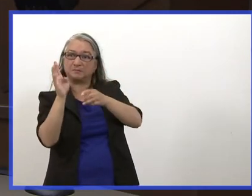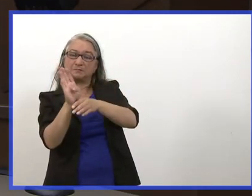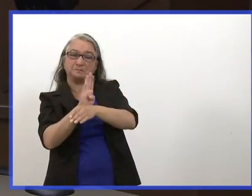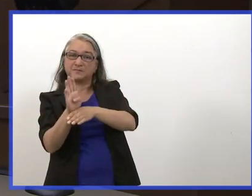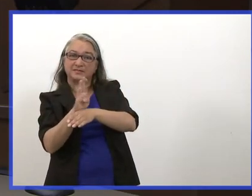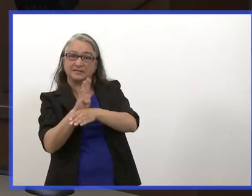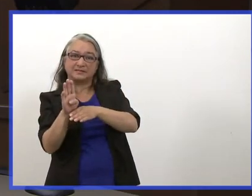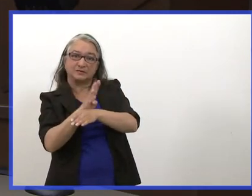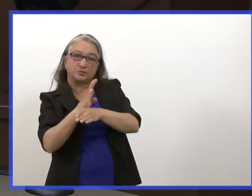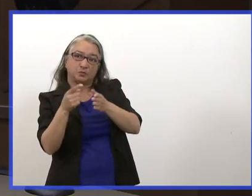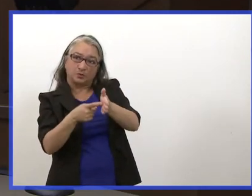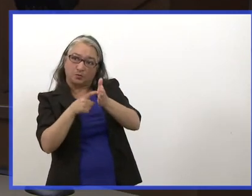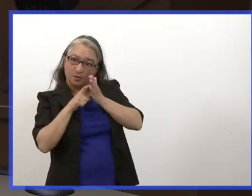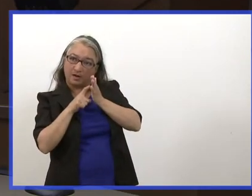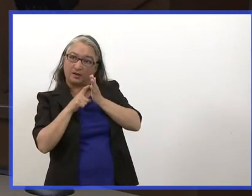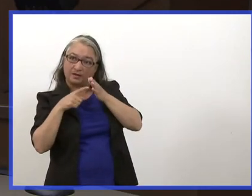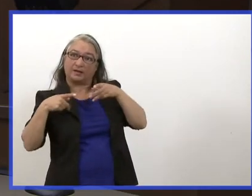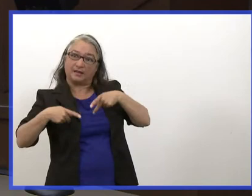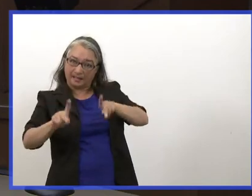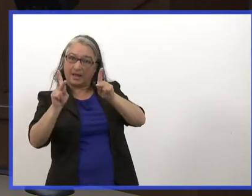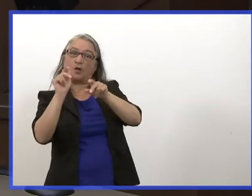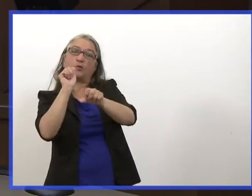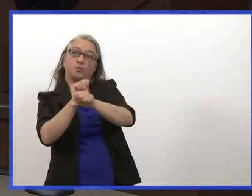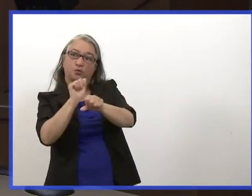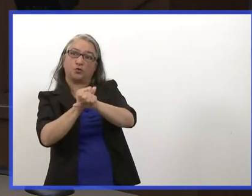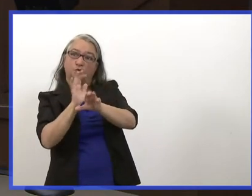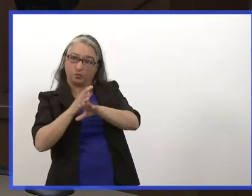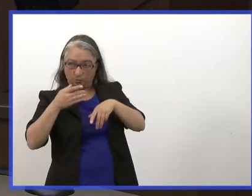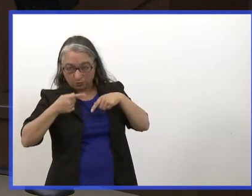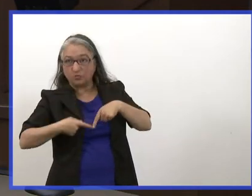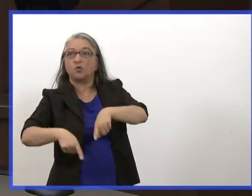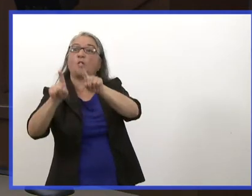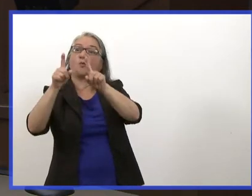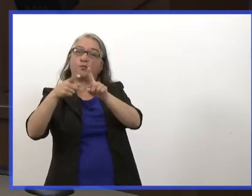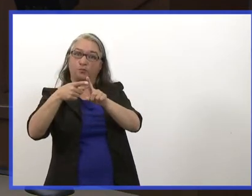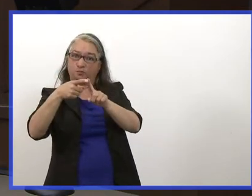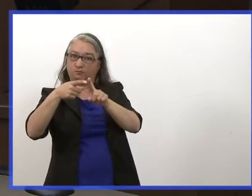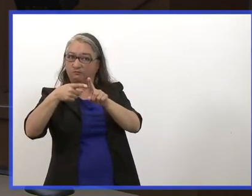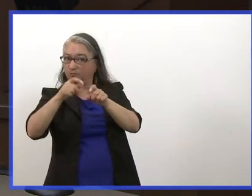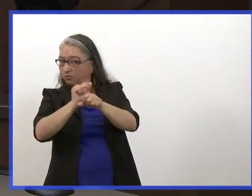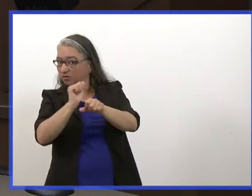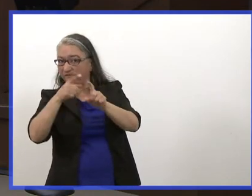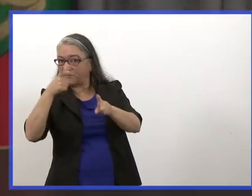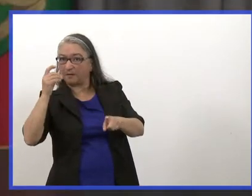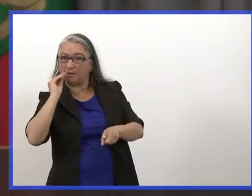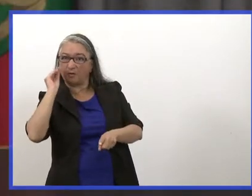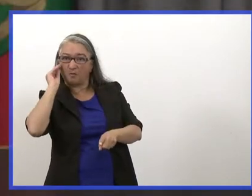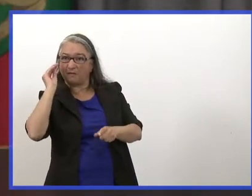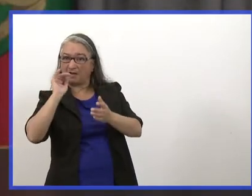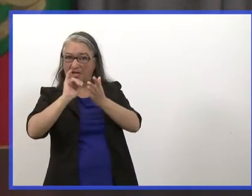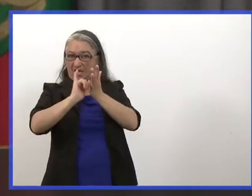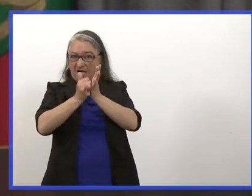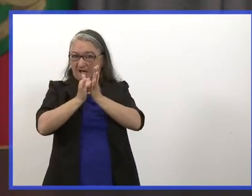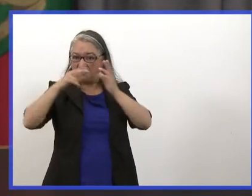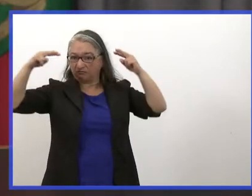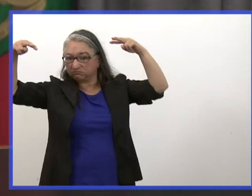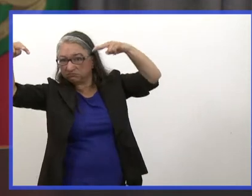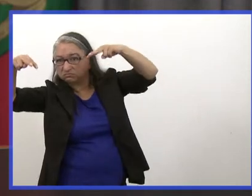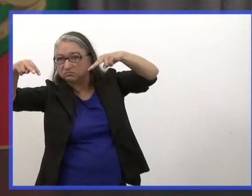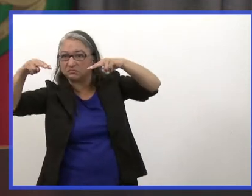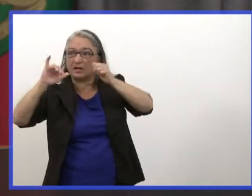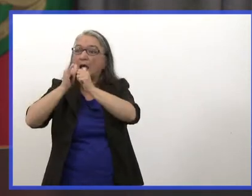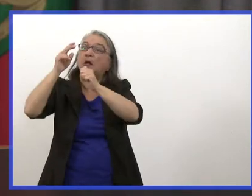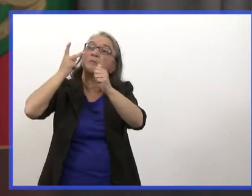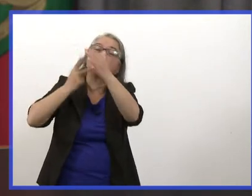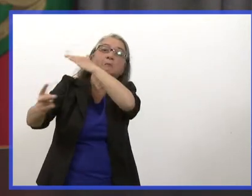how are you going to make sure that these businesses are doing as much as they can? Yeah, well, I think with like many